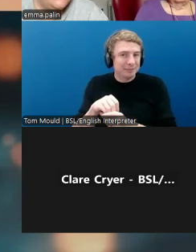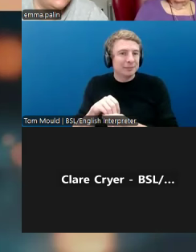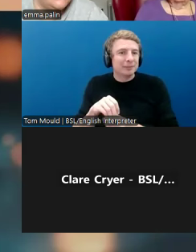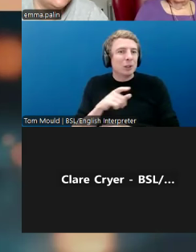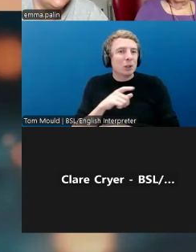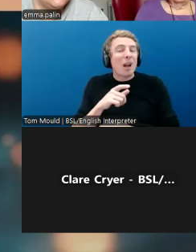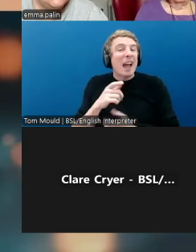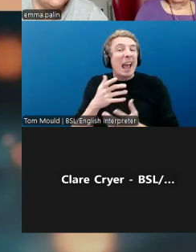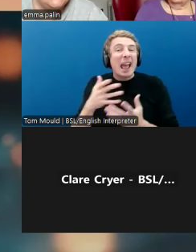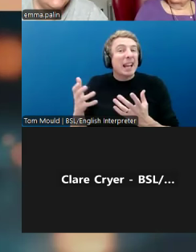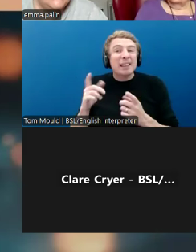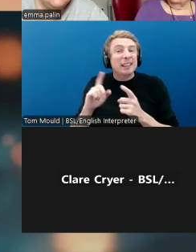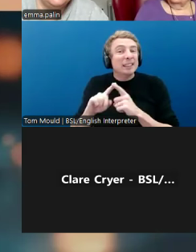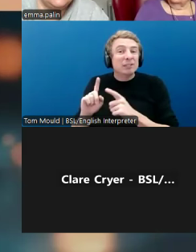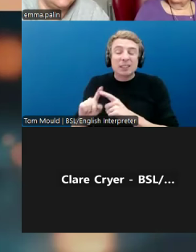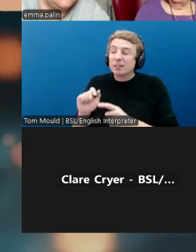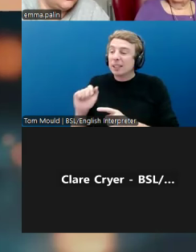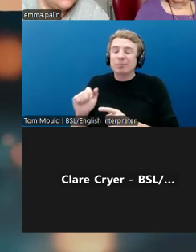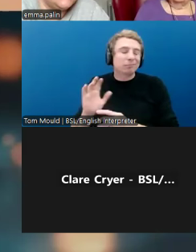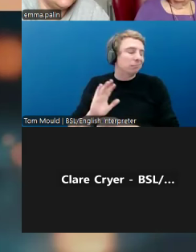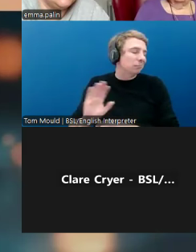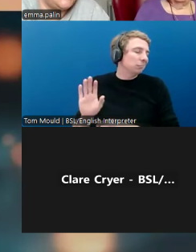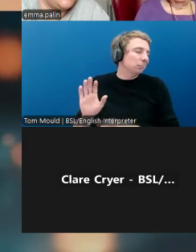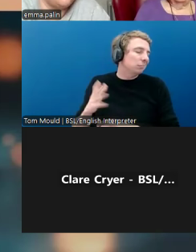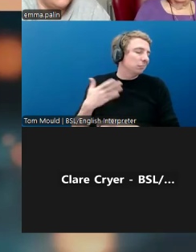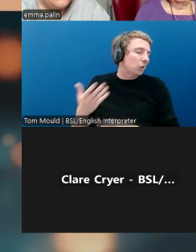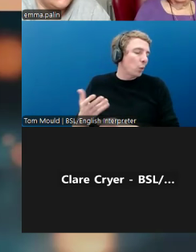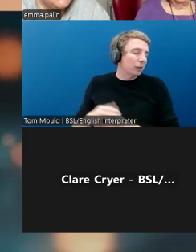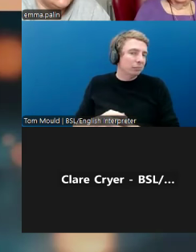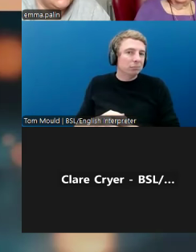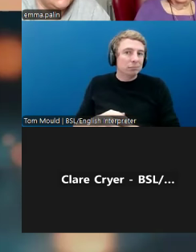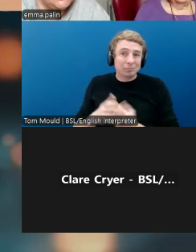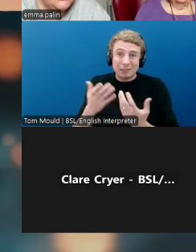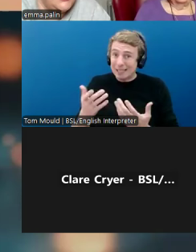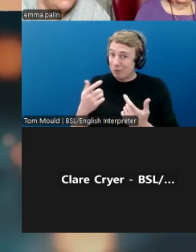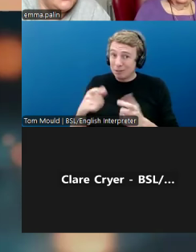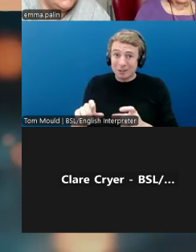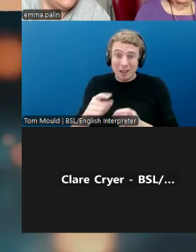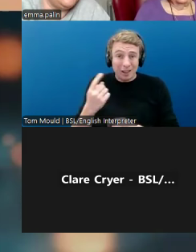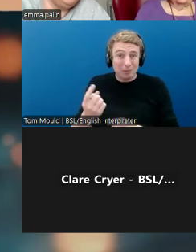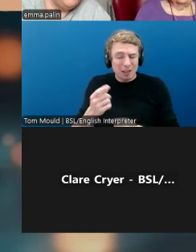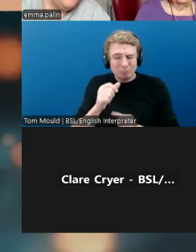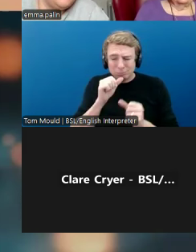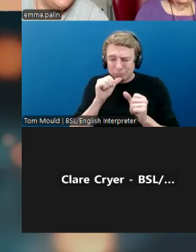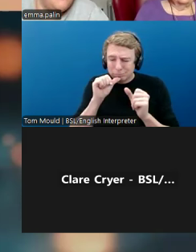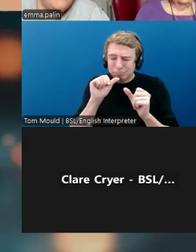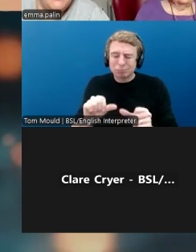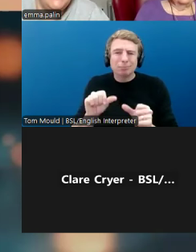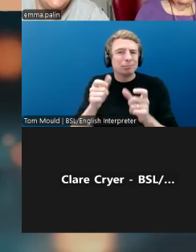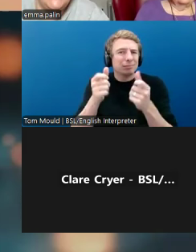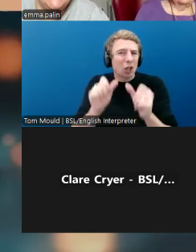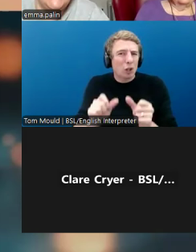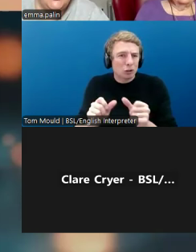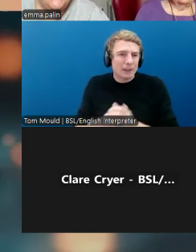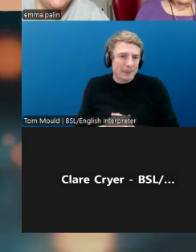enjoy anything else, and this is something he still enjoys to this day after the project's finished. Mrs. B was never